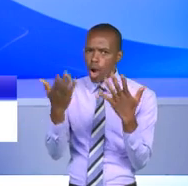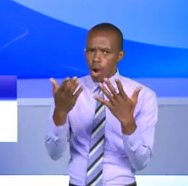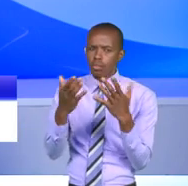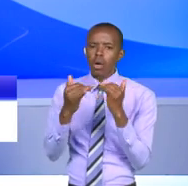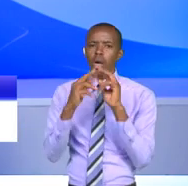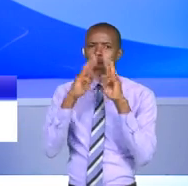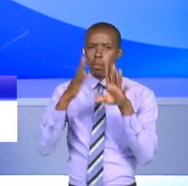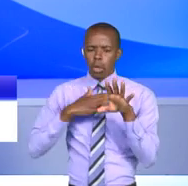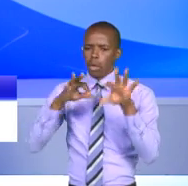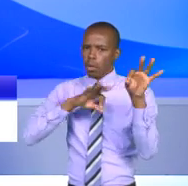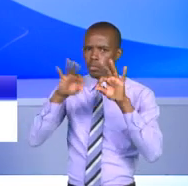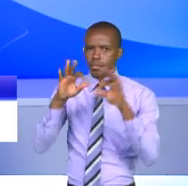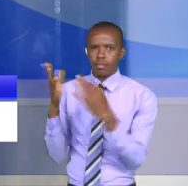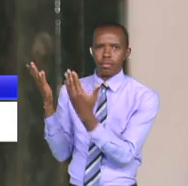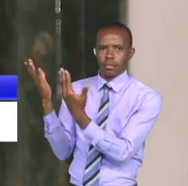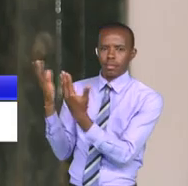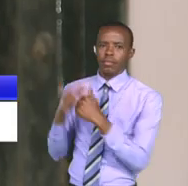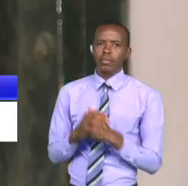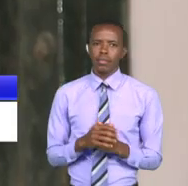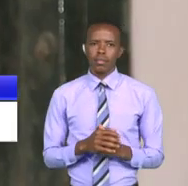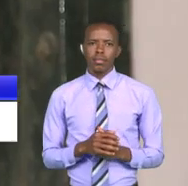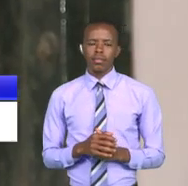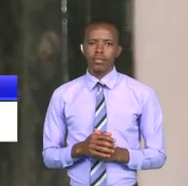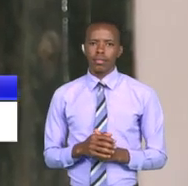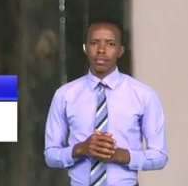Khavai now reports.